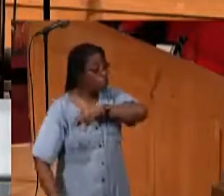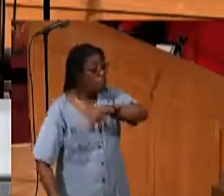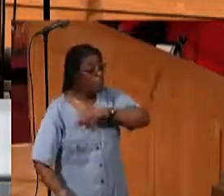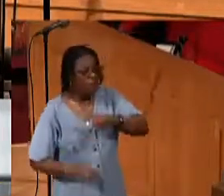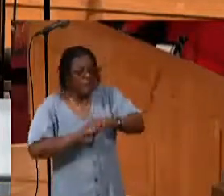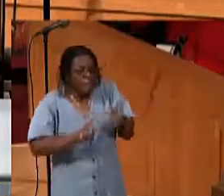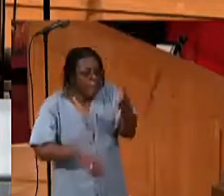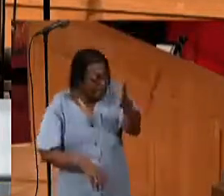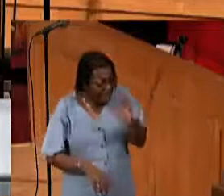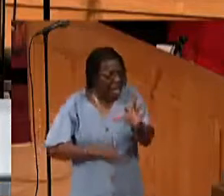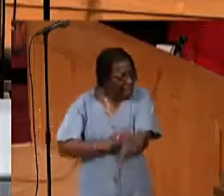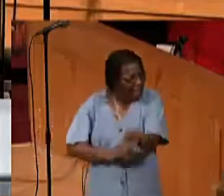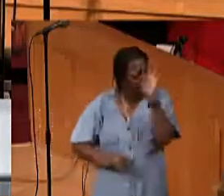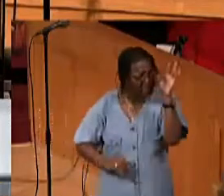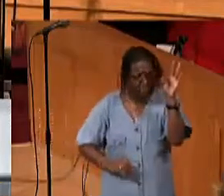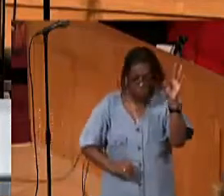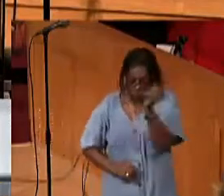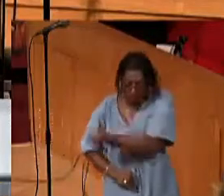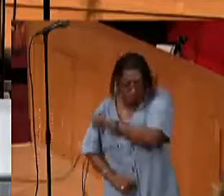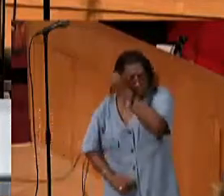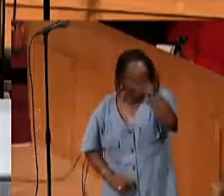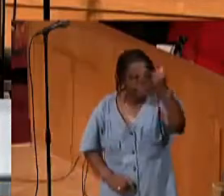he chose you.